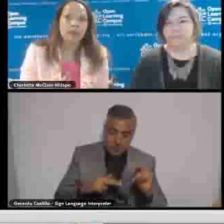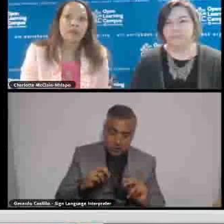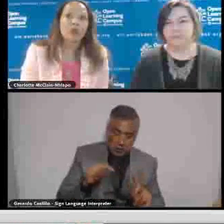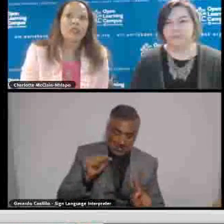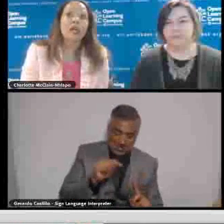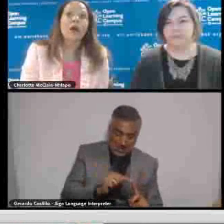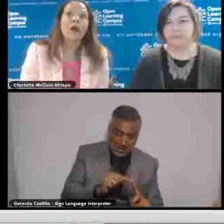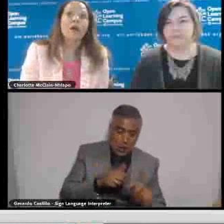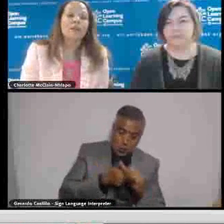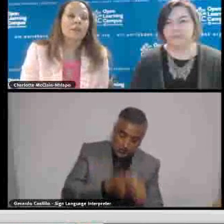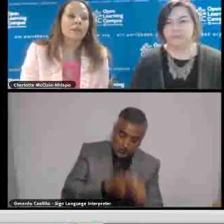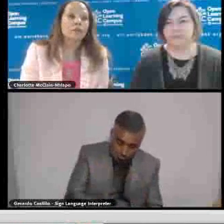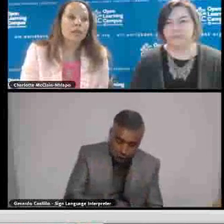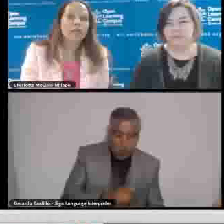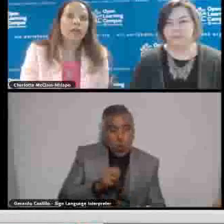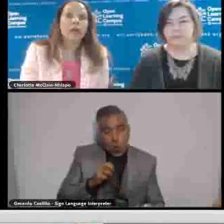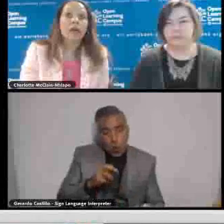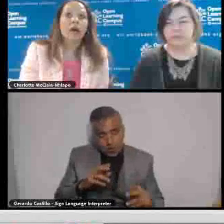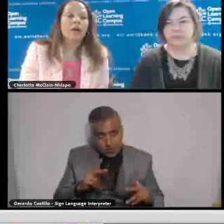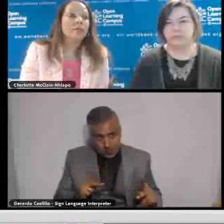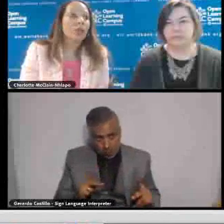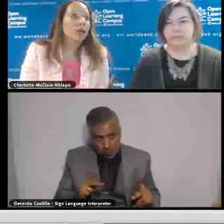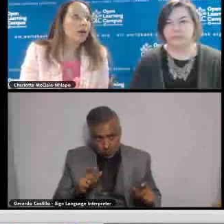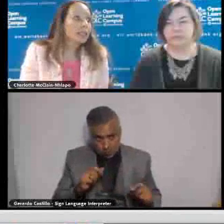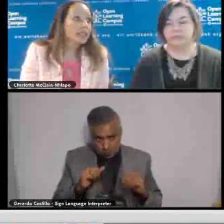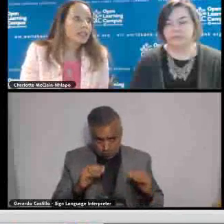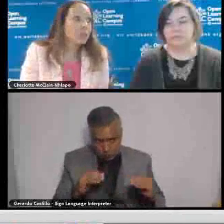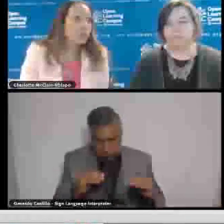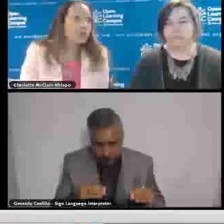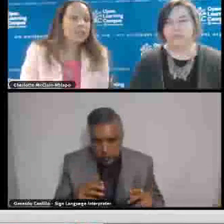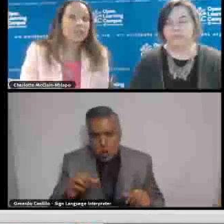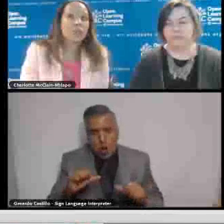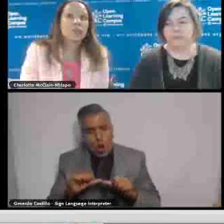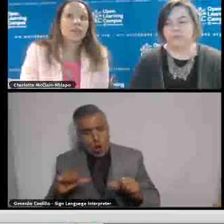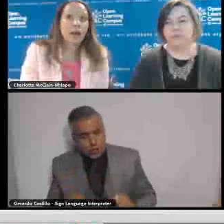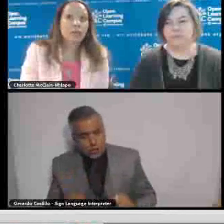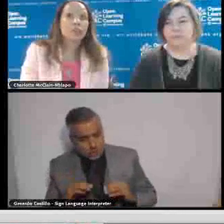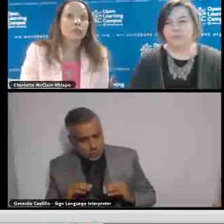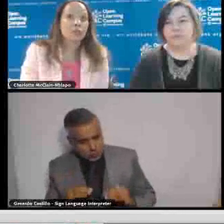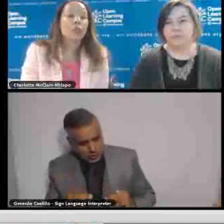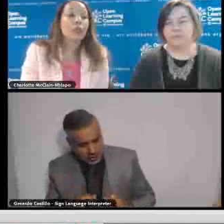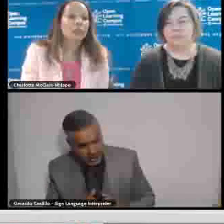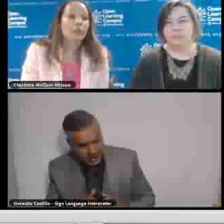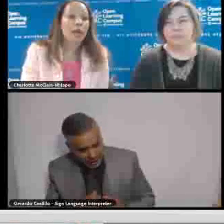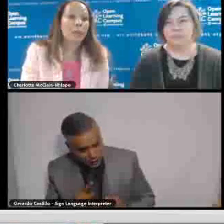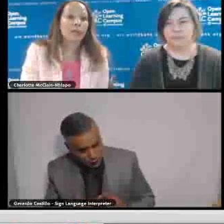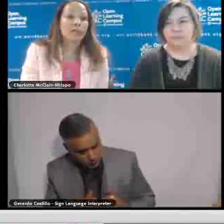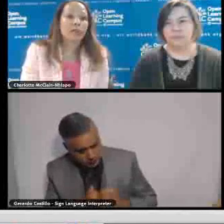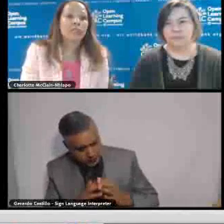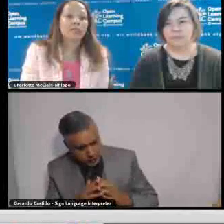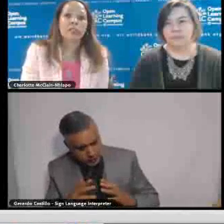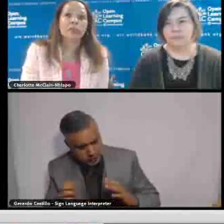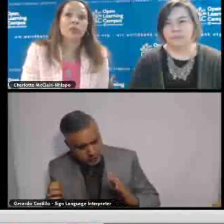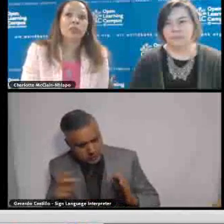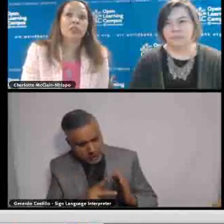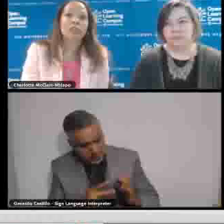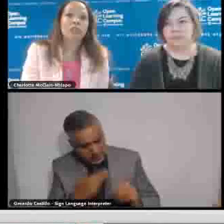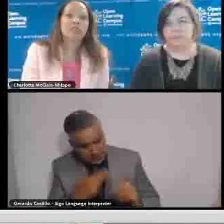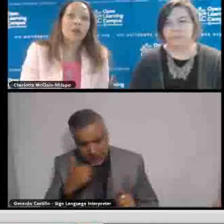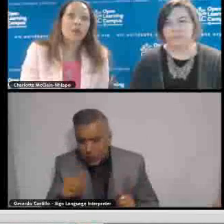enforced? Are there people trained? Are architects being trained in terms of how to build back better? So it's much more than